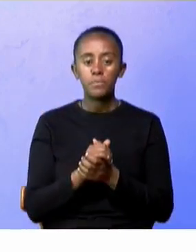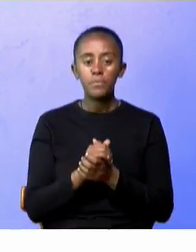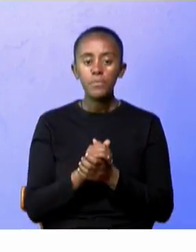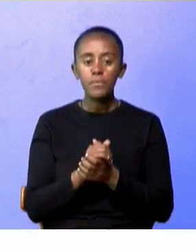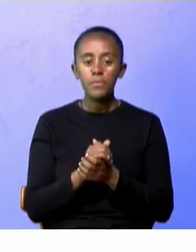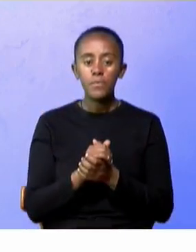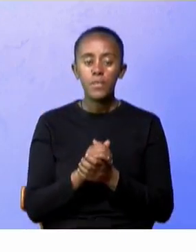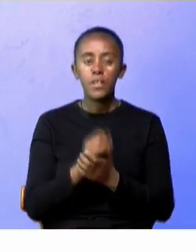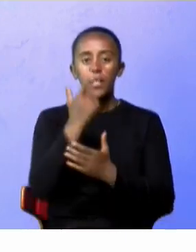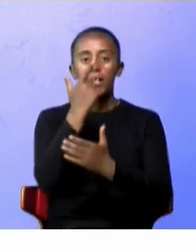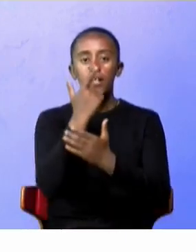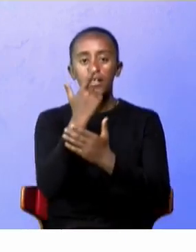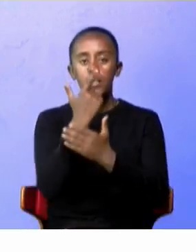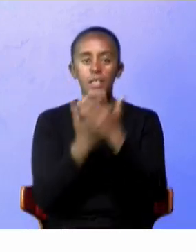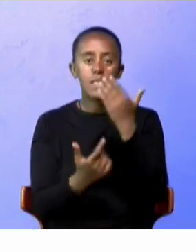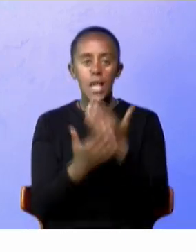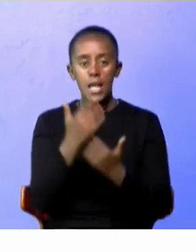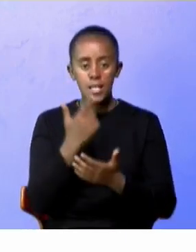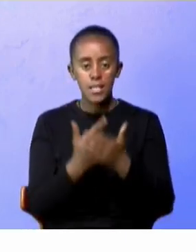discuss,